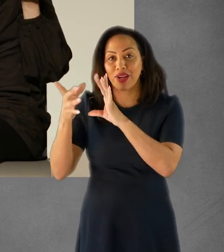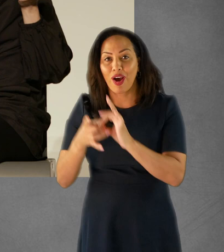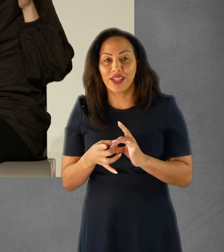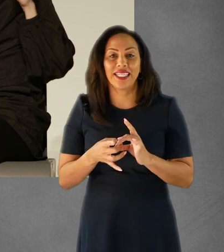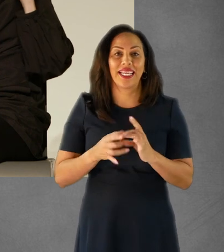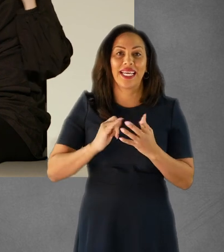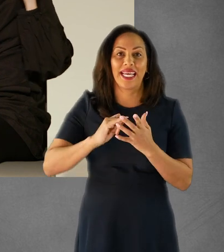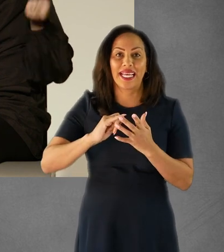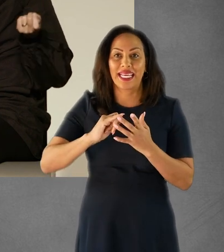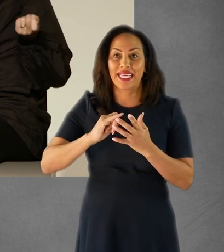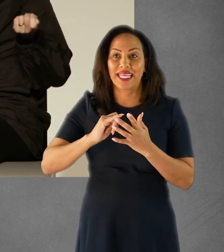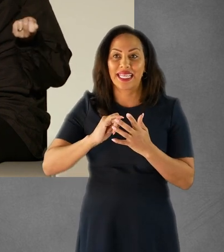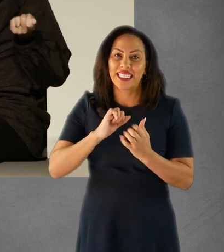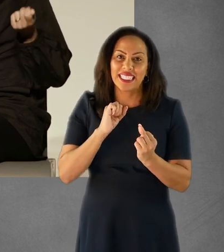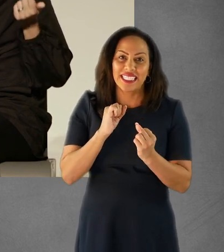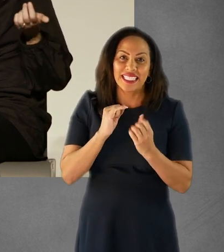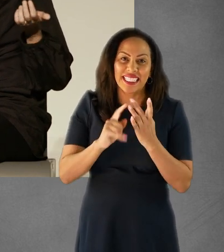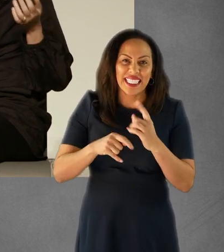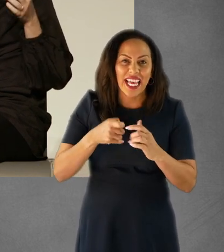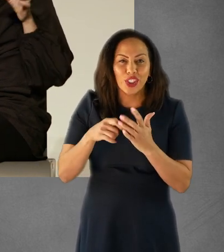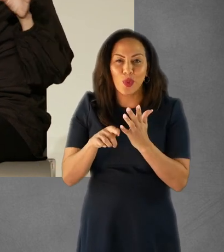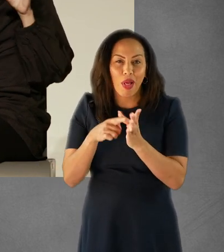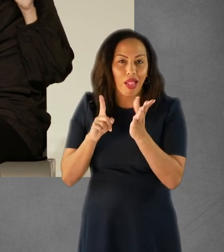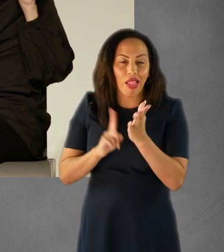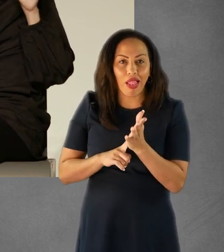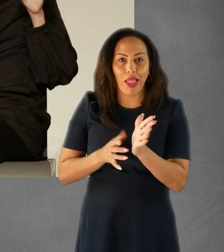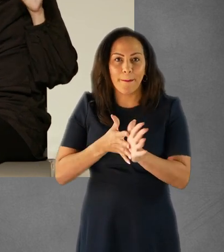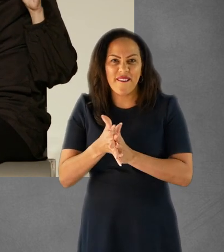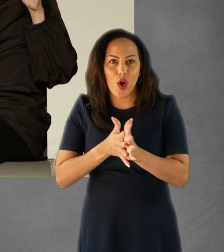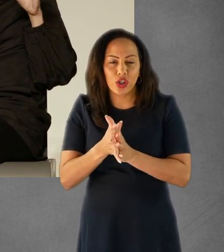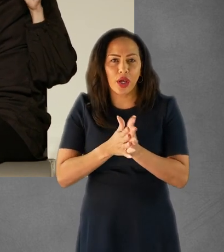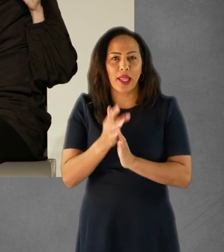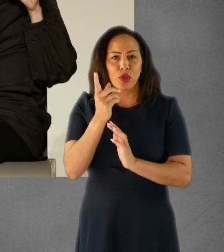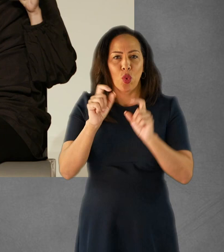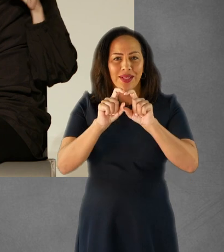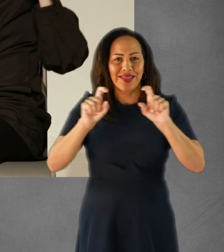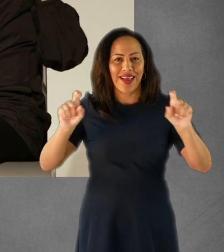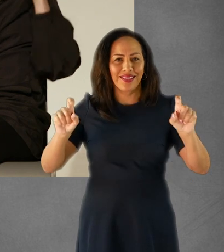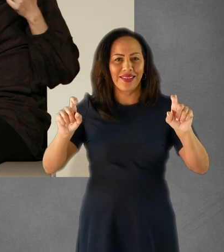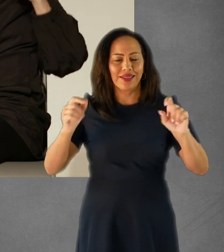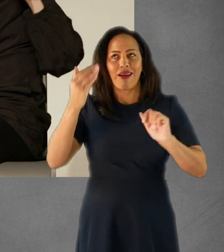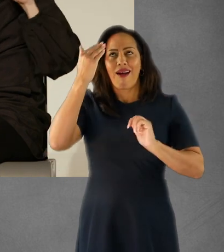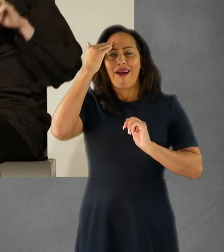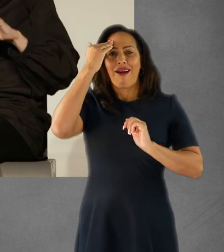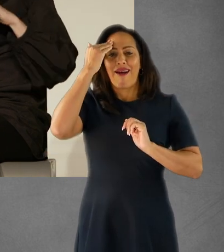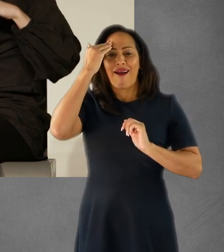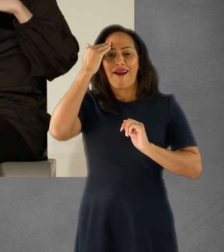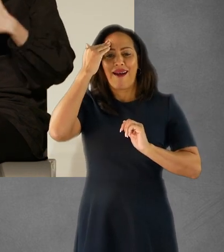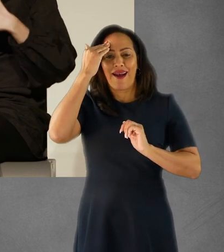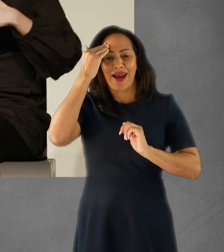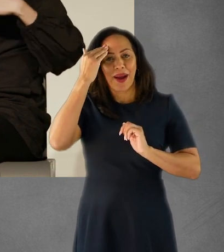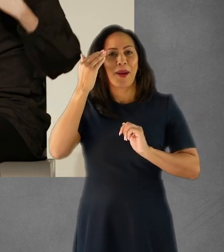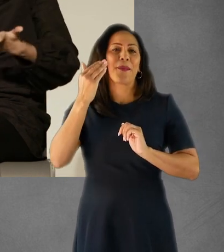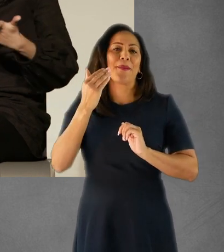was written by a researcher called Lisa Downing, and she said something like, the grumble of death in